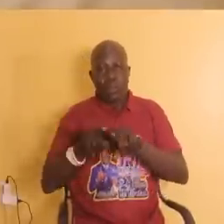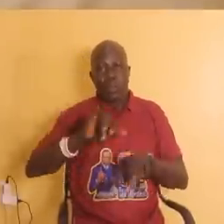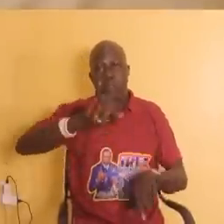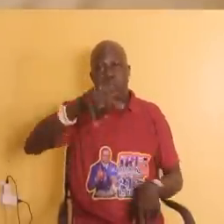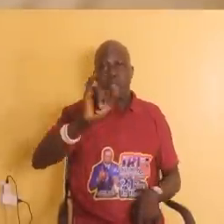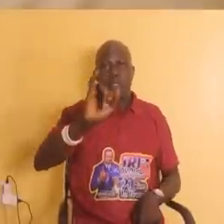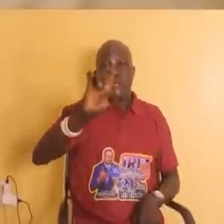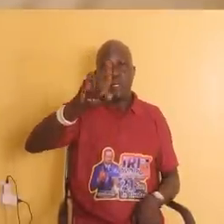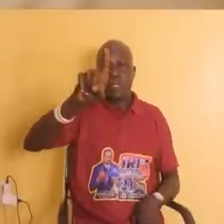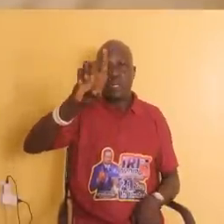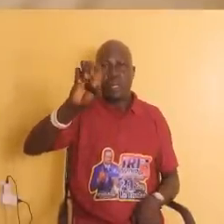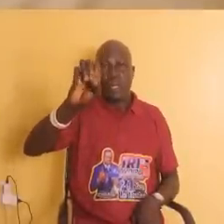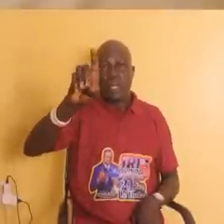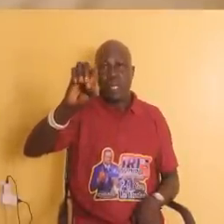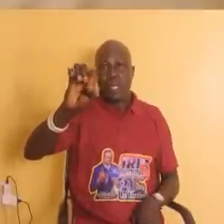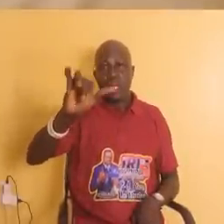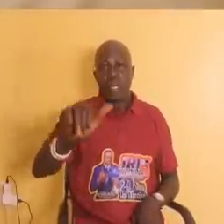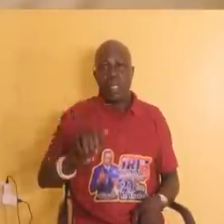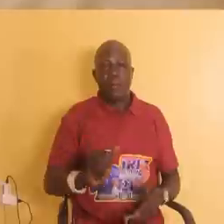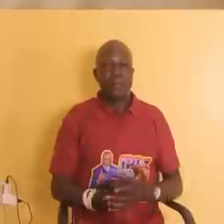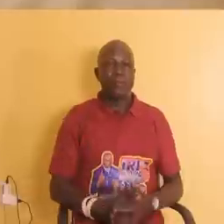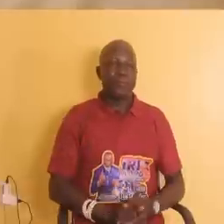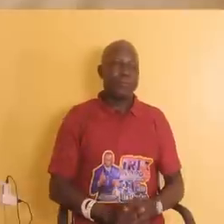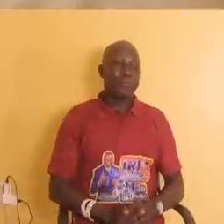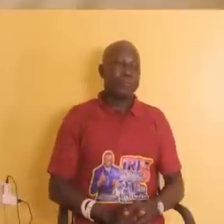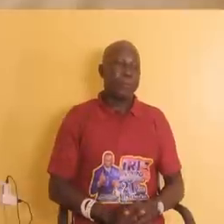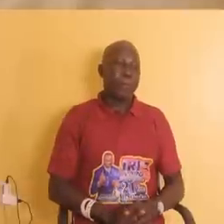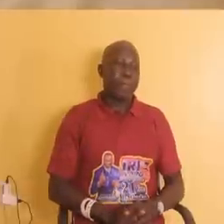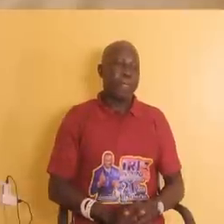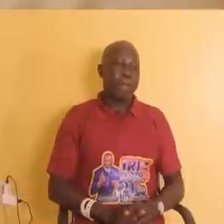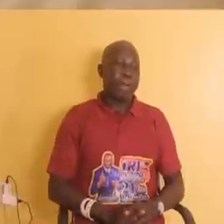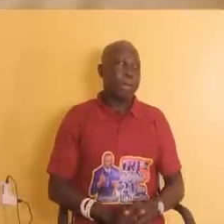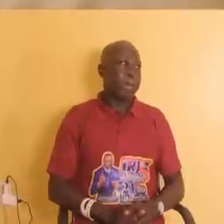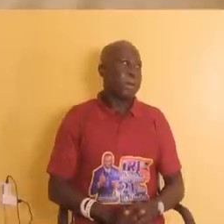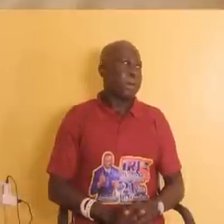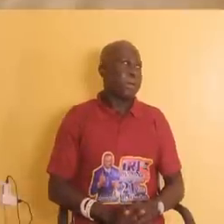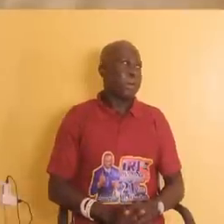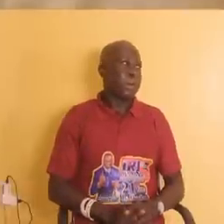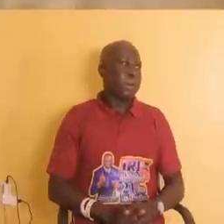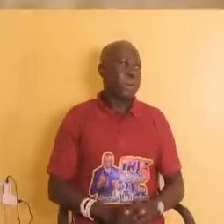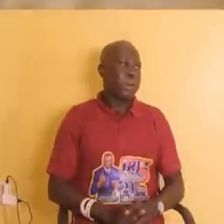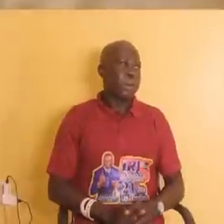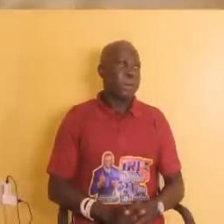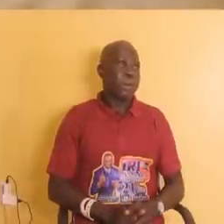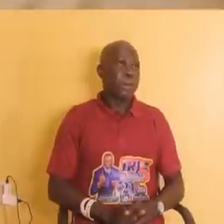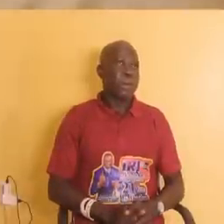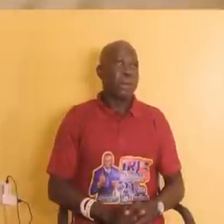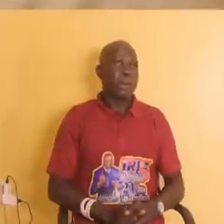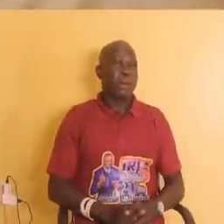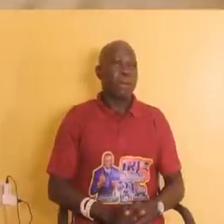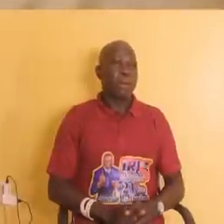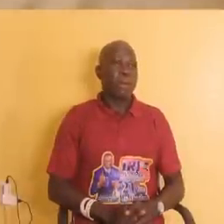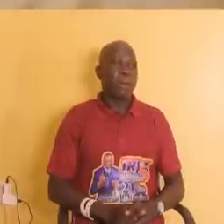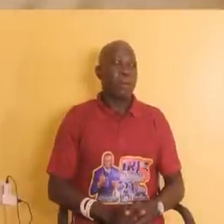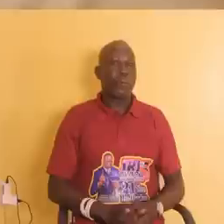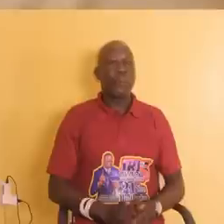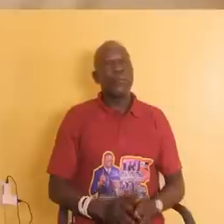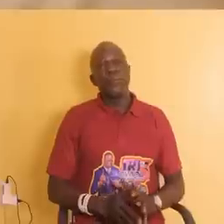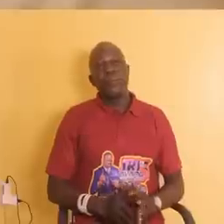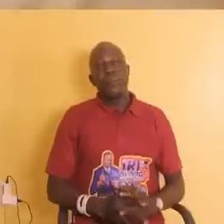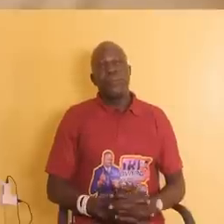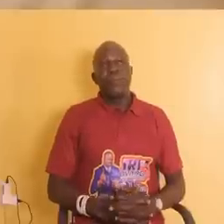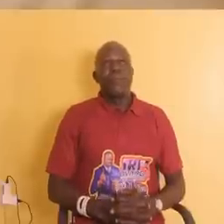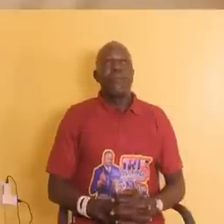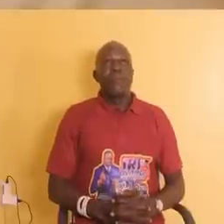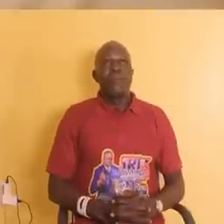Apostle. Ba wo ala to wa nbe. Yes, obirin lo la ala yi o lohun gbe nikan mara si inu ile oni oju aye loju ala won ba jo lo si irin ajo kan